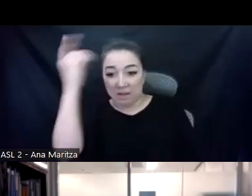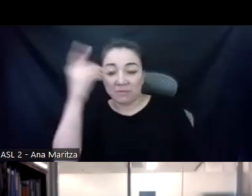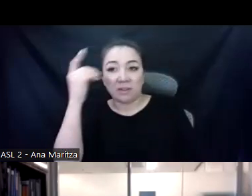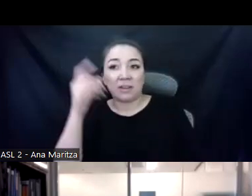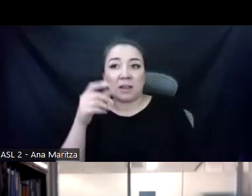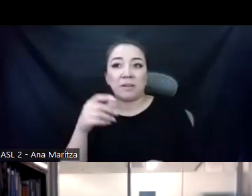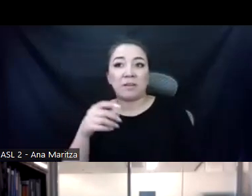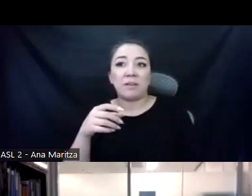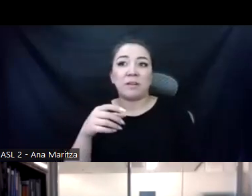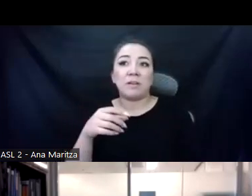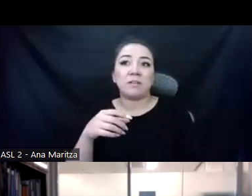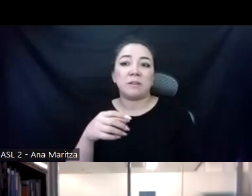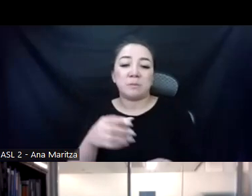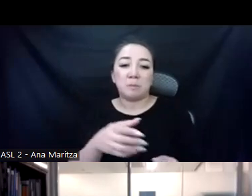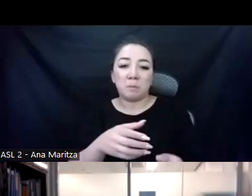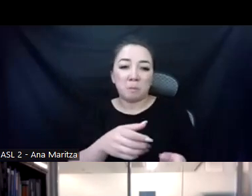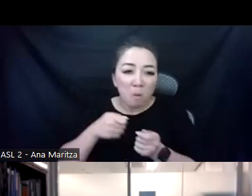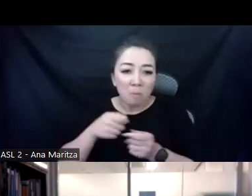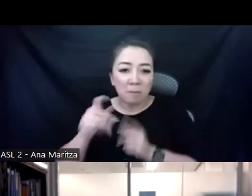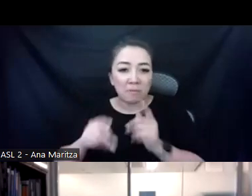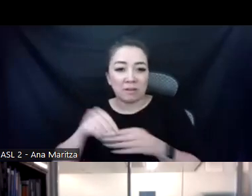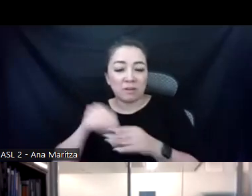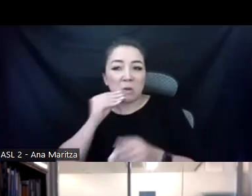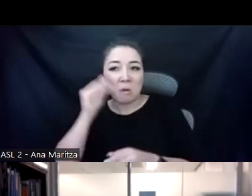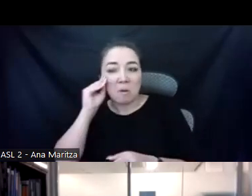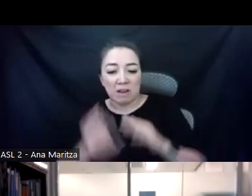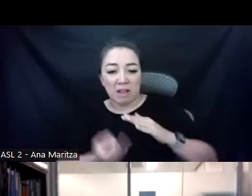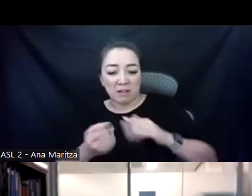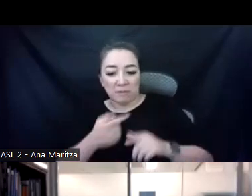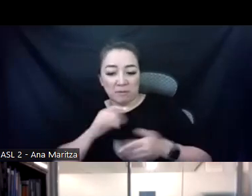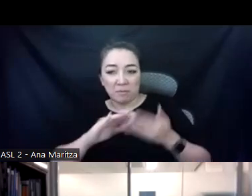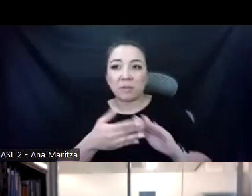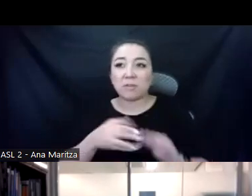people into their homes and just further isolate them from community. So respite is